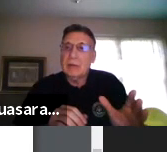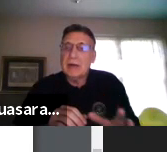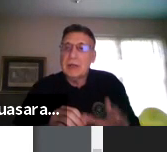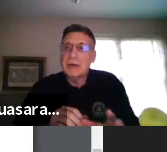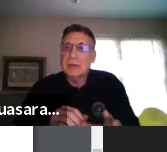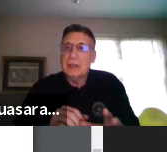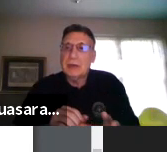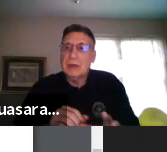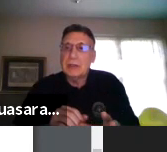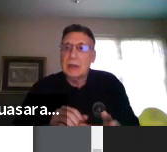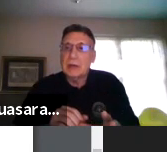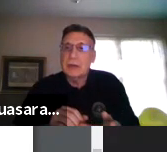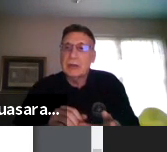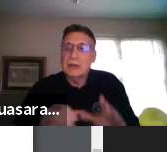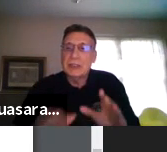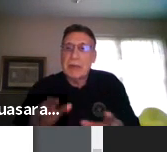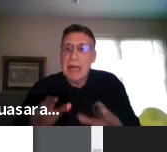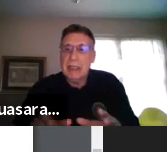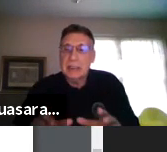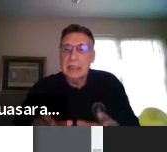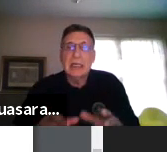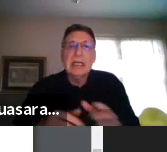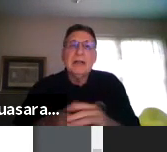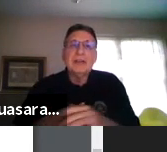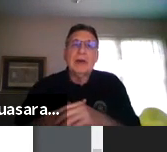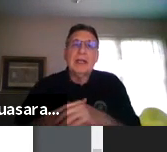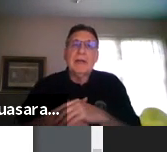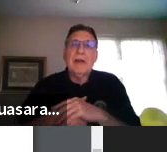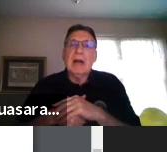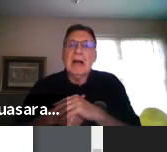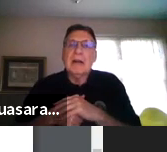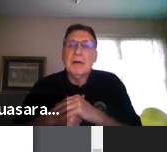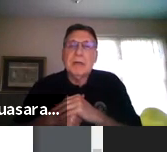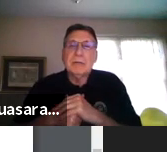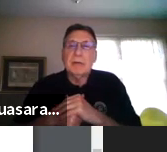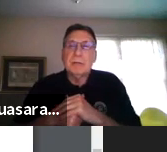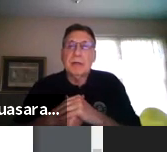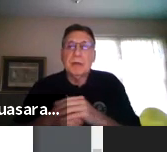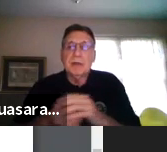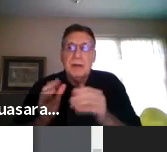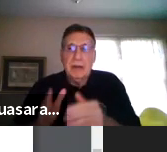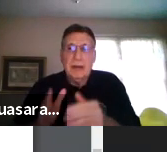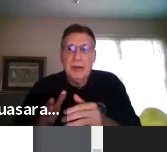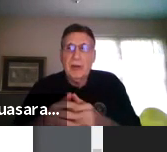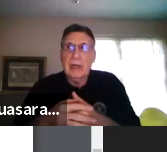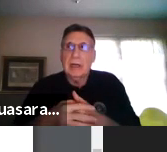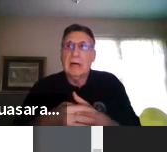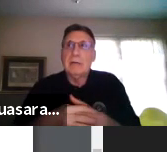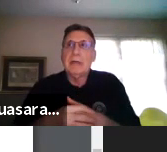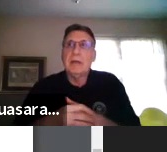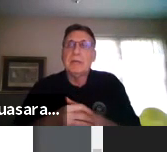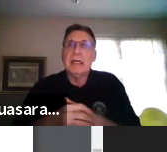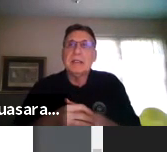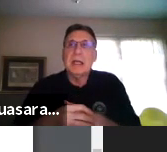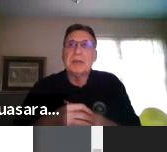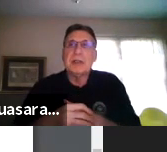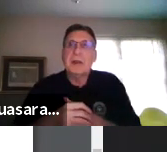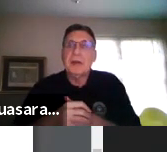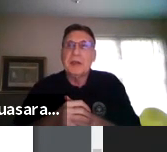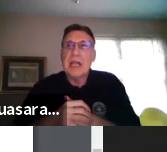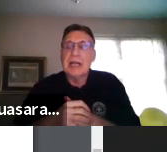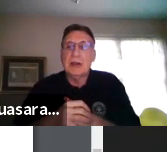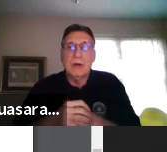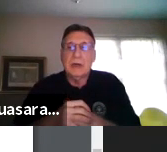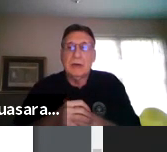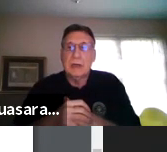that records are subject to disclosure. So it's a balance here. So there are permissible purposes, very few, that allow a public body subject